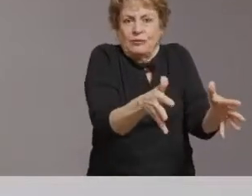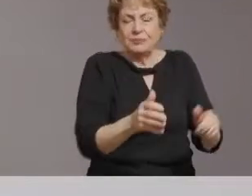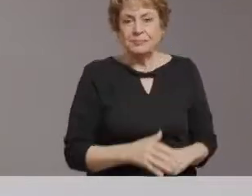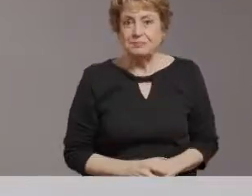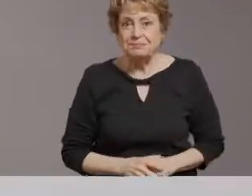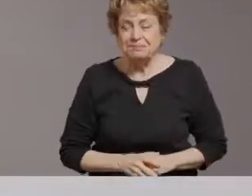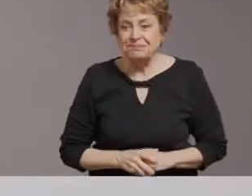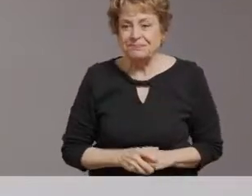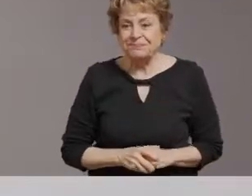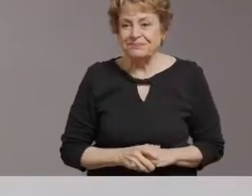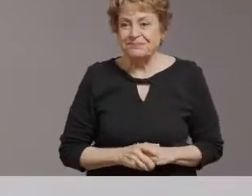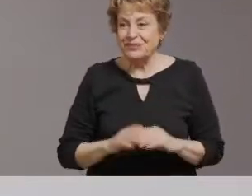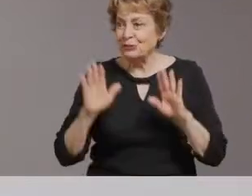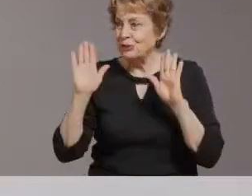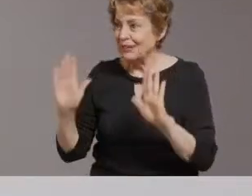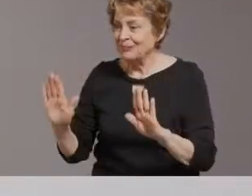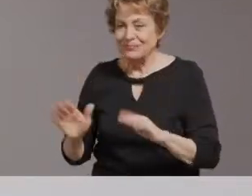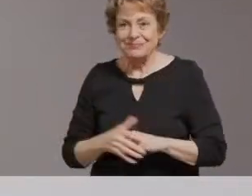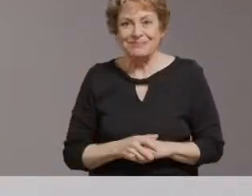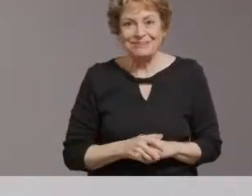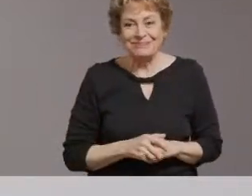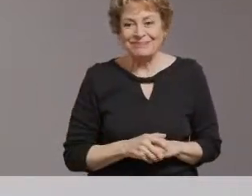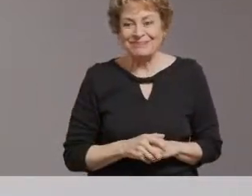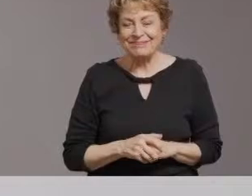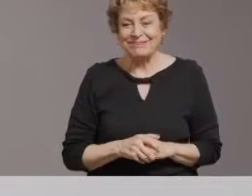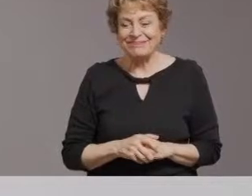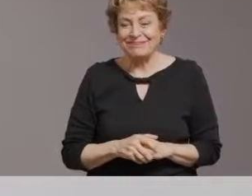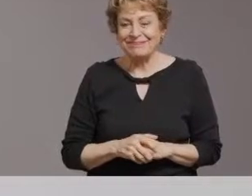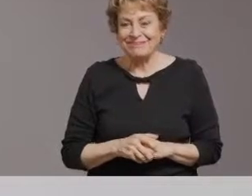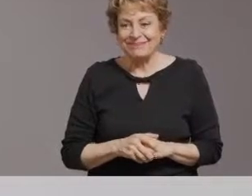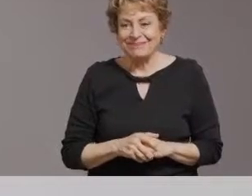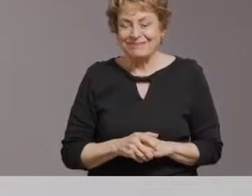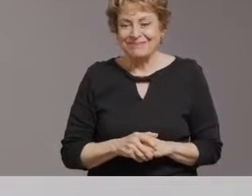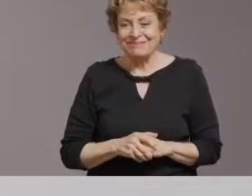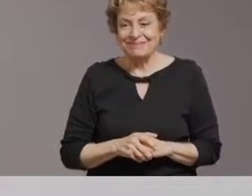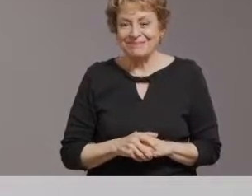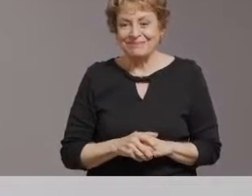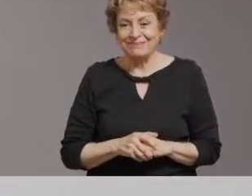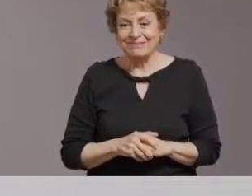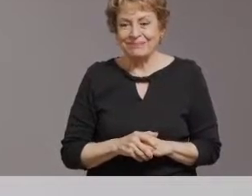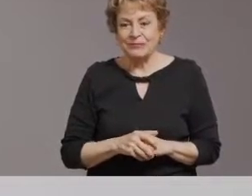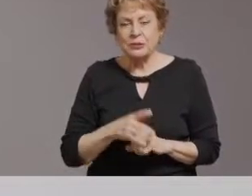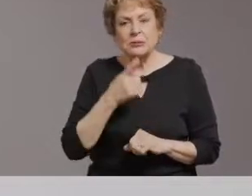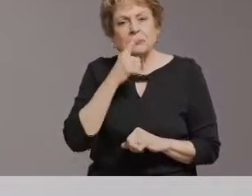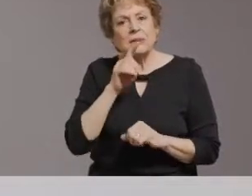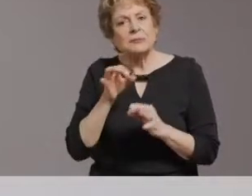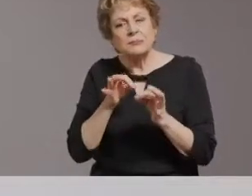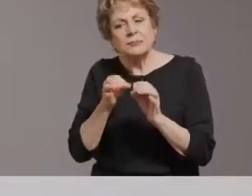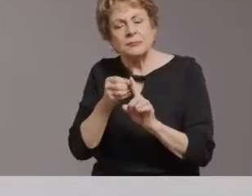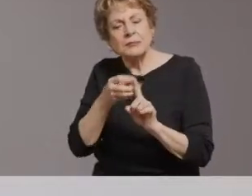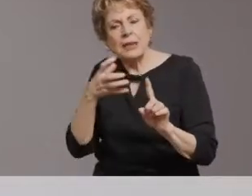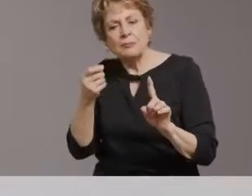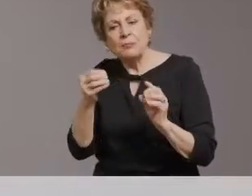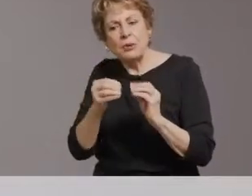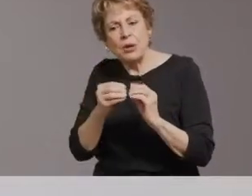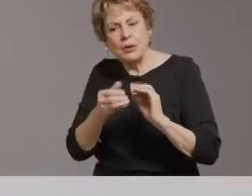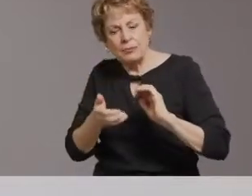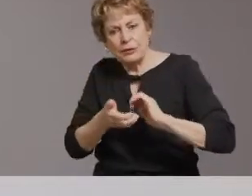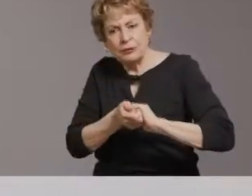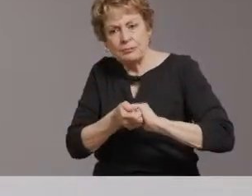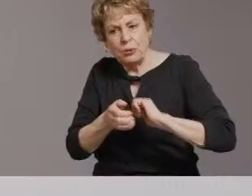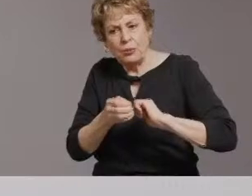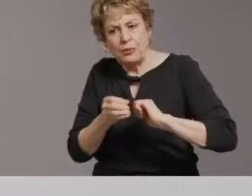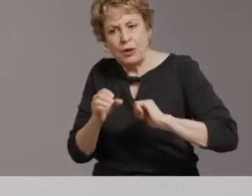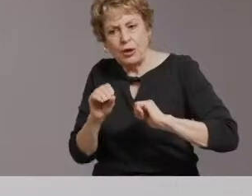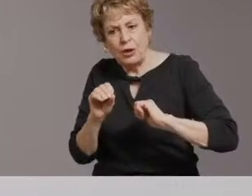Moronic as well. I'm with Erin right now. I was just wondering if you could elaborate a little bit on your partnership with Coconino County